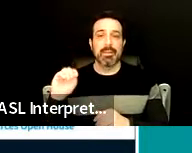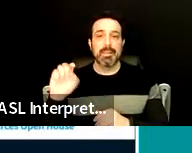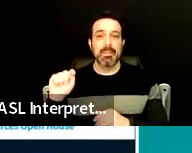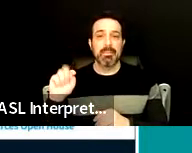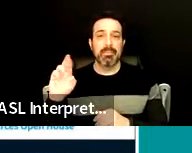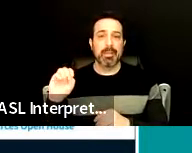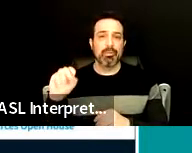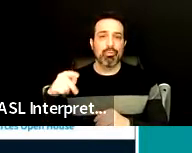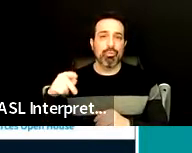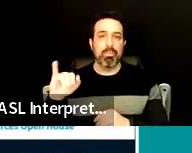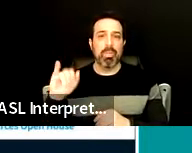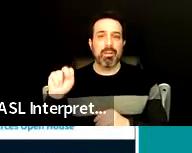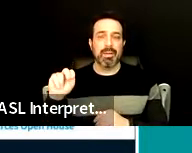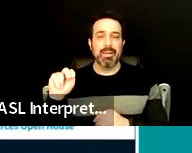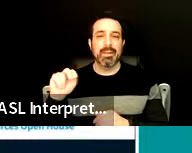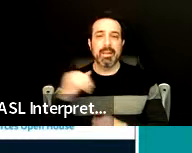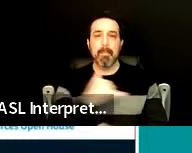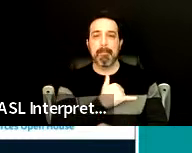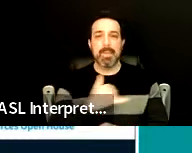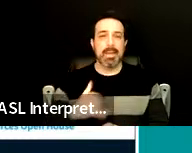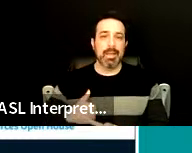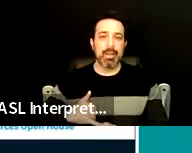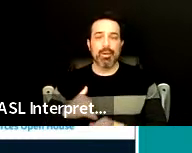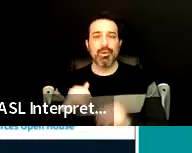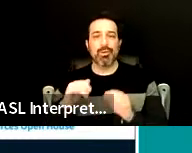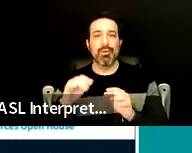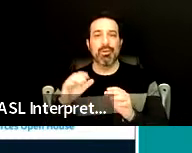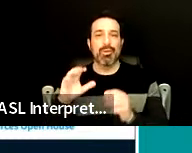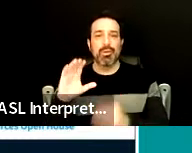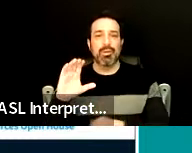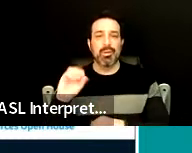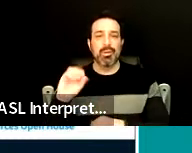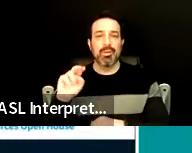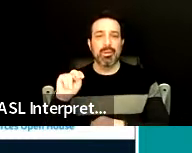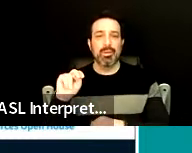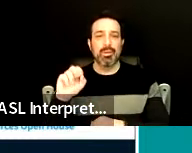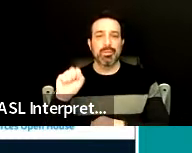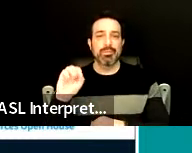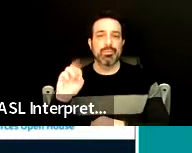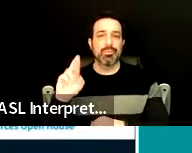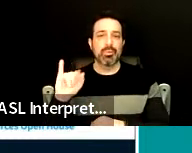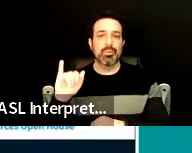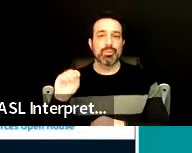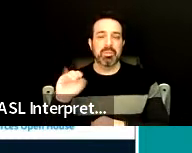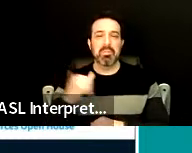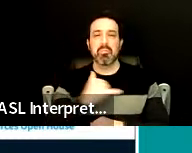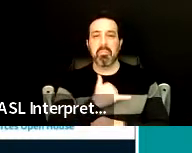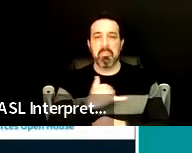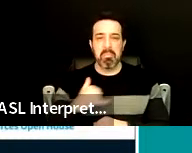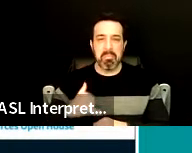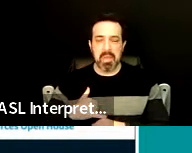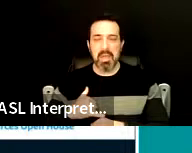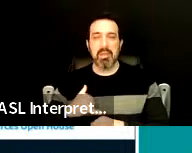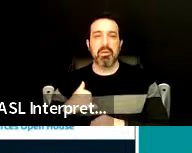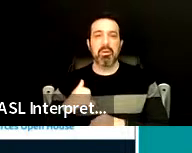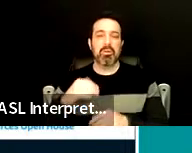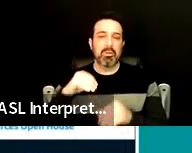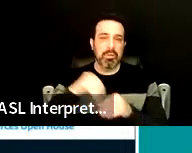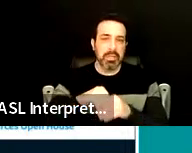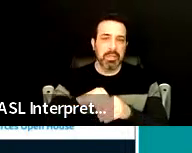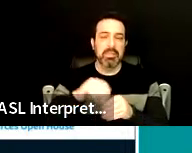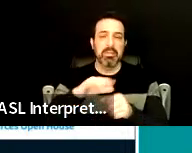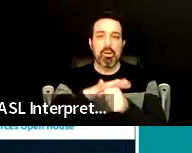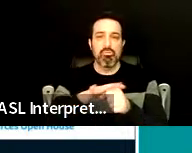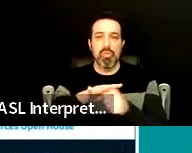Mayors Consortium, which is the mayors in and around the Portland